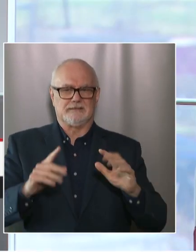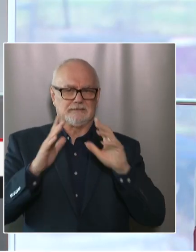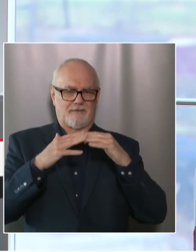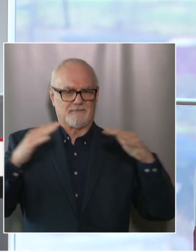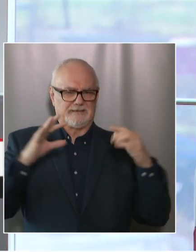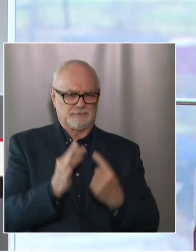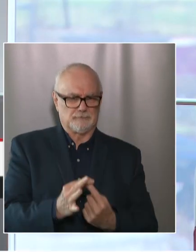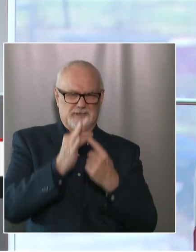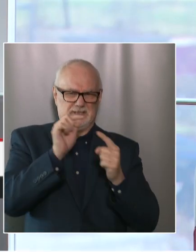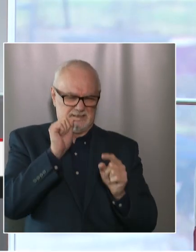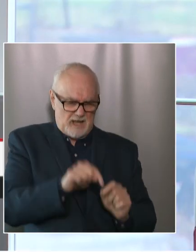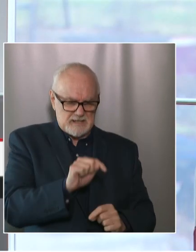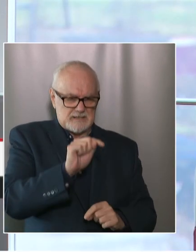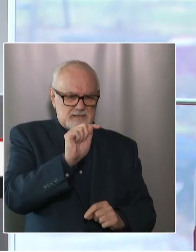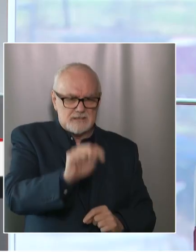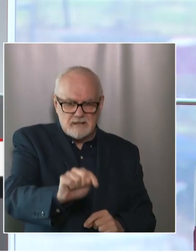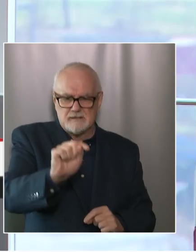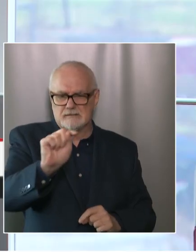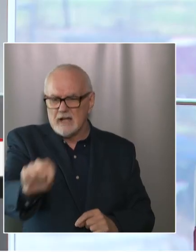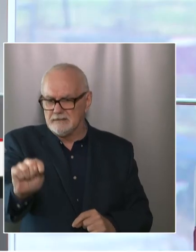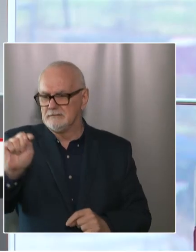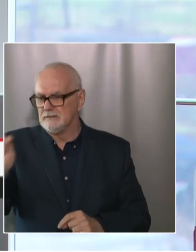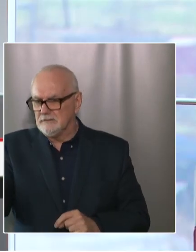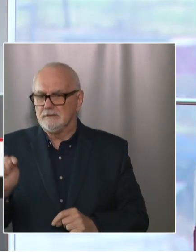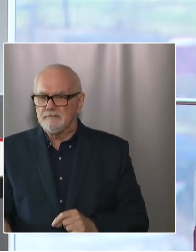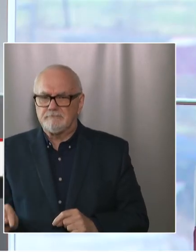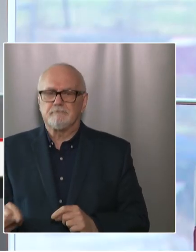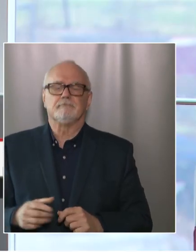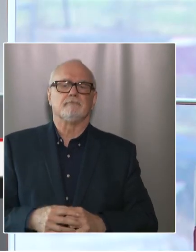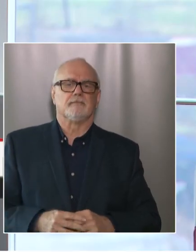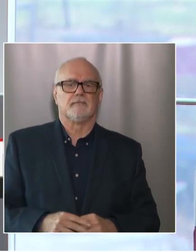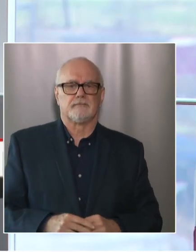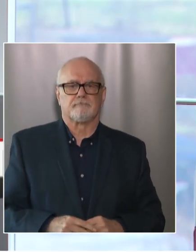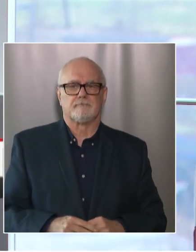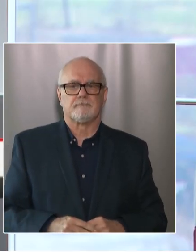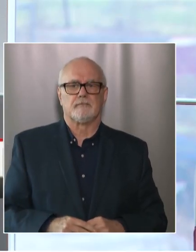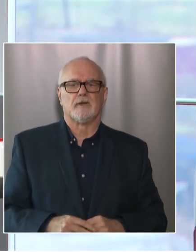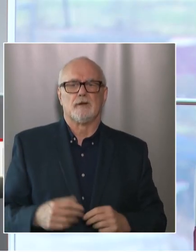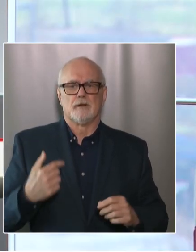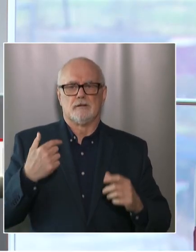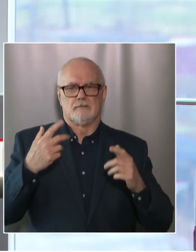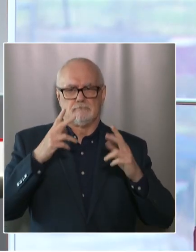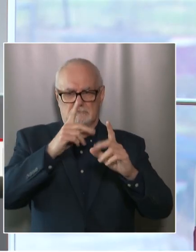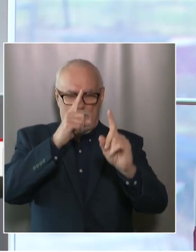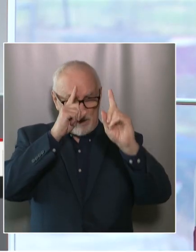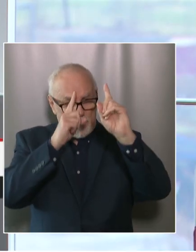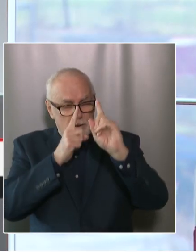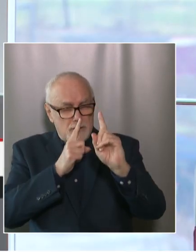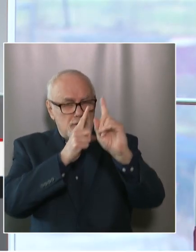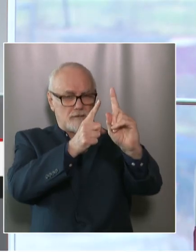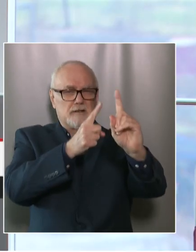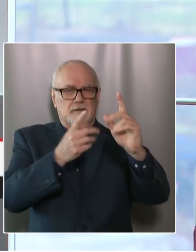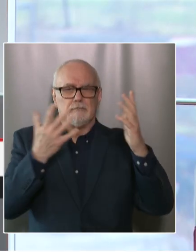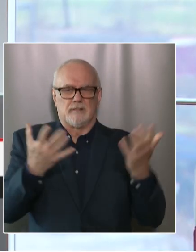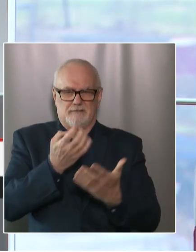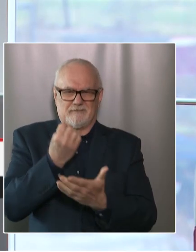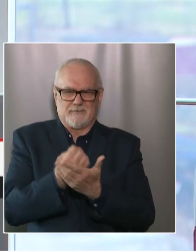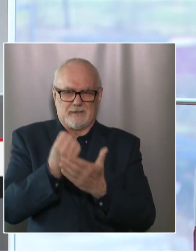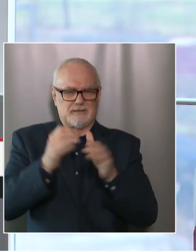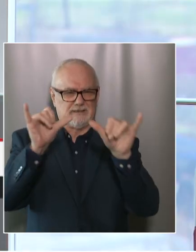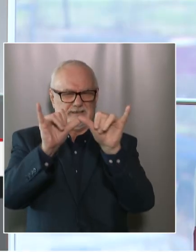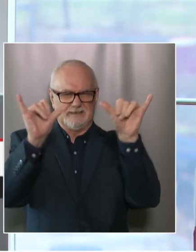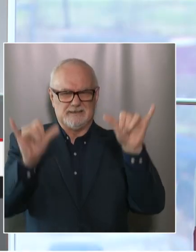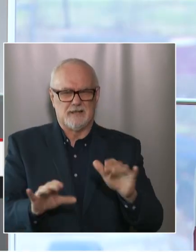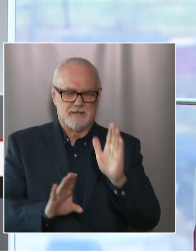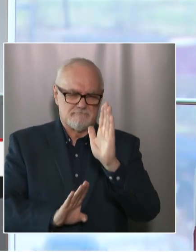of neighborhoods, and it is our job to help define them. We're growing and diversifying our economy by doubling down on what we're